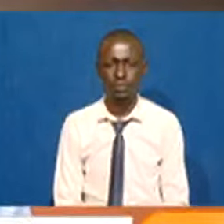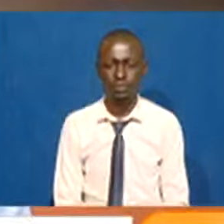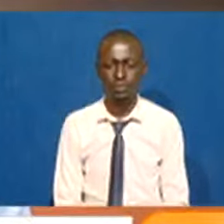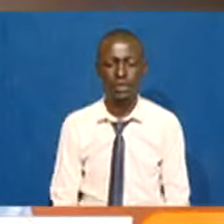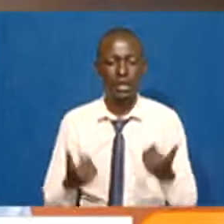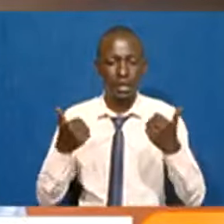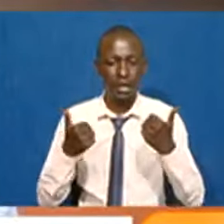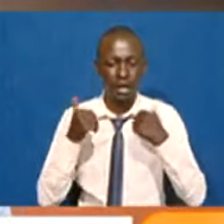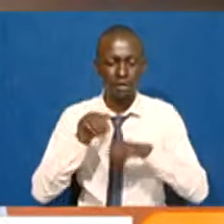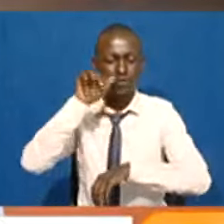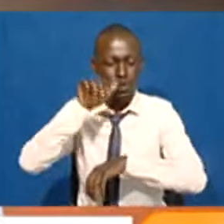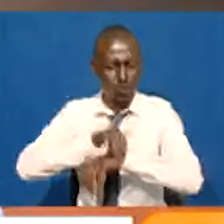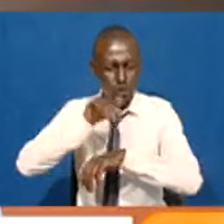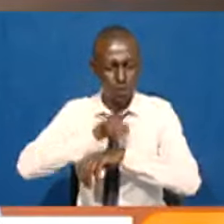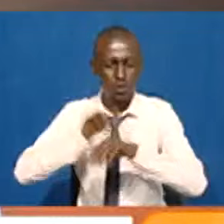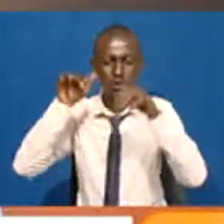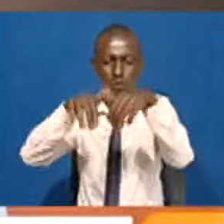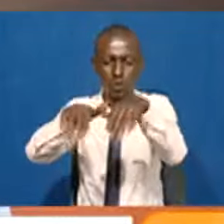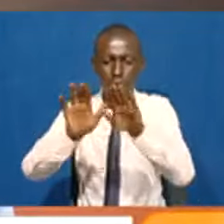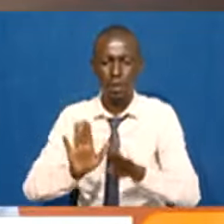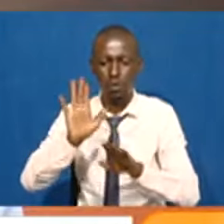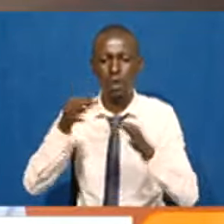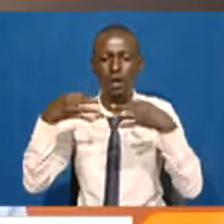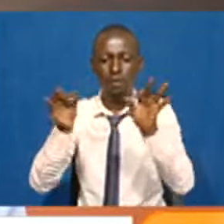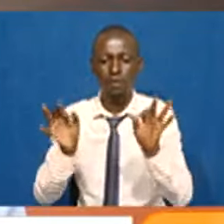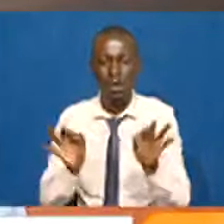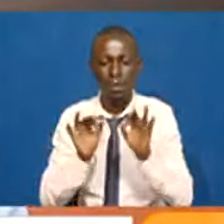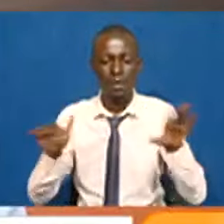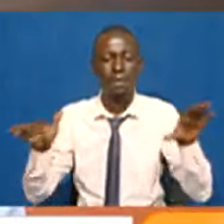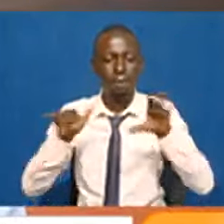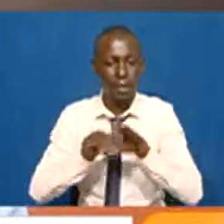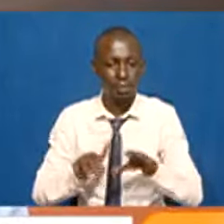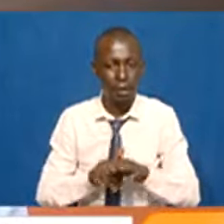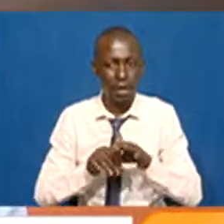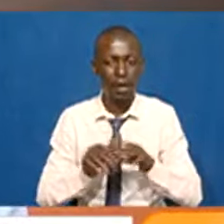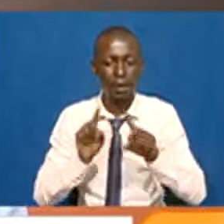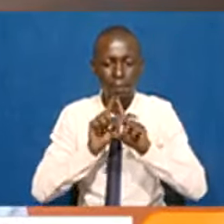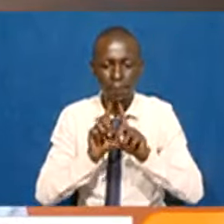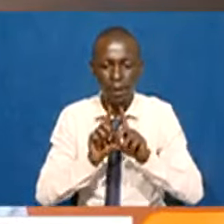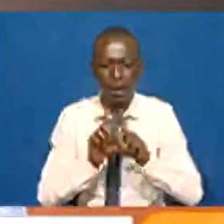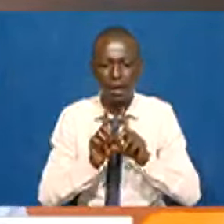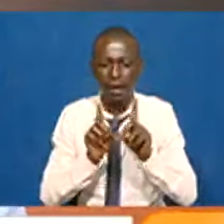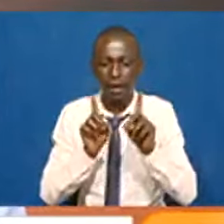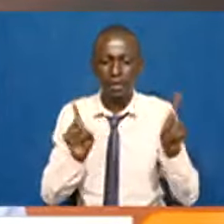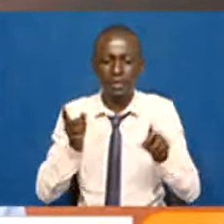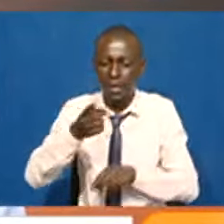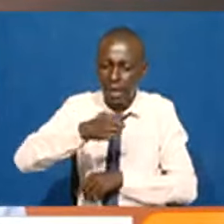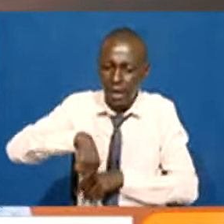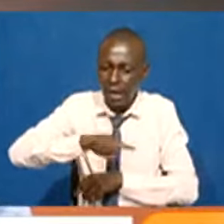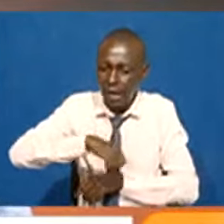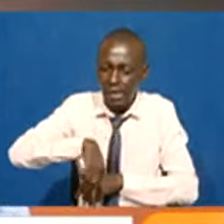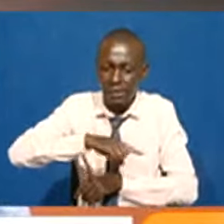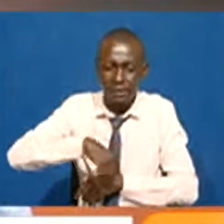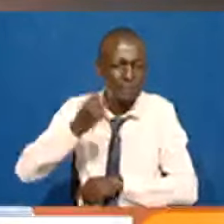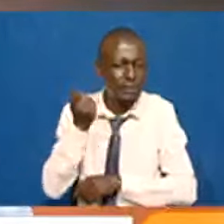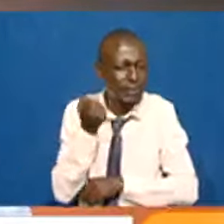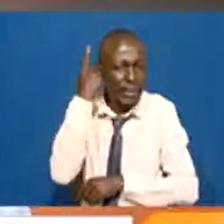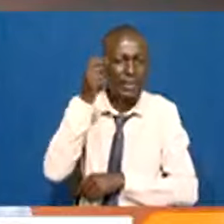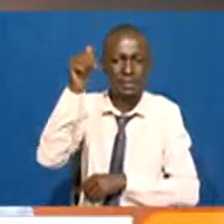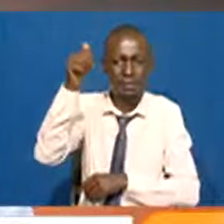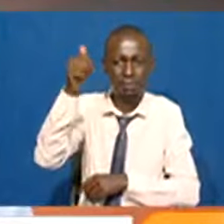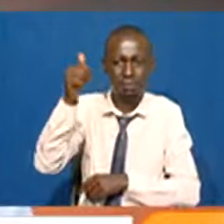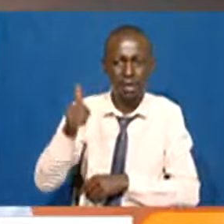their kin. Yeah. For us, it is still complicated in terms of understanding how